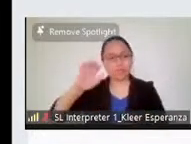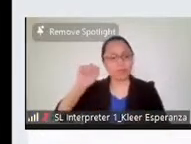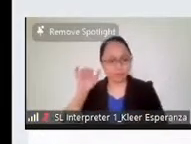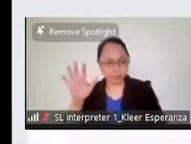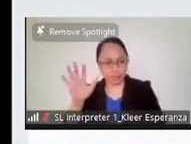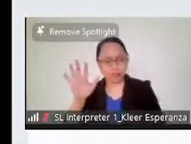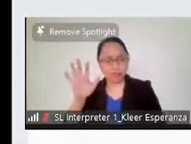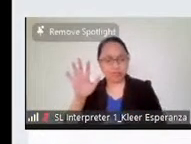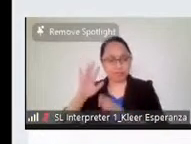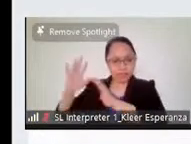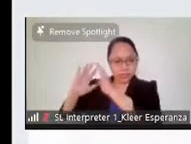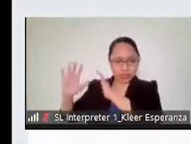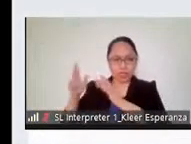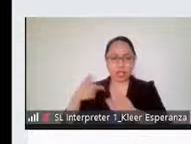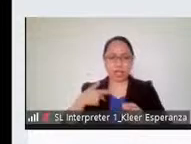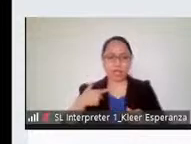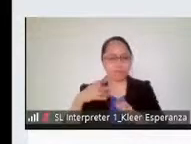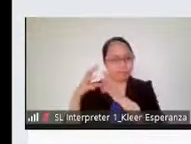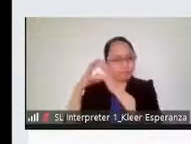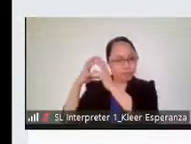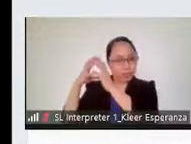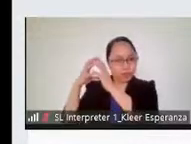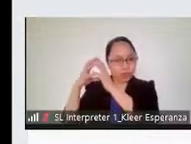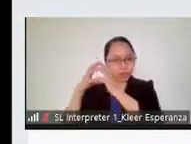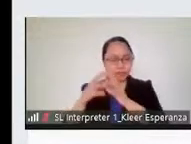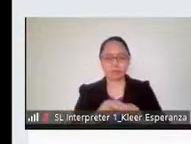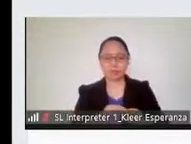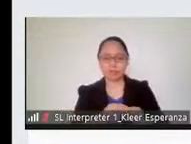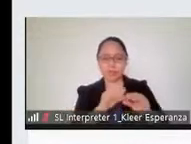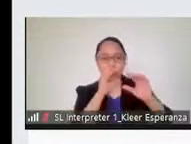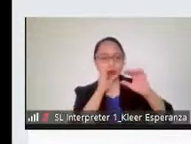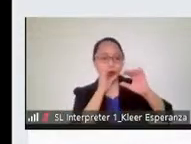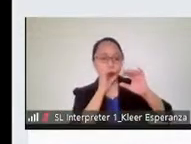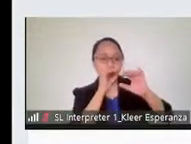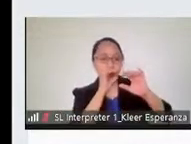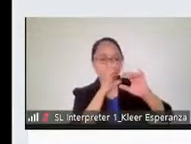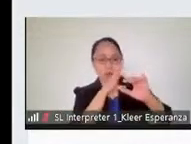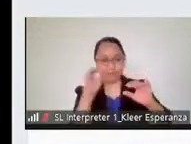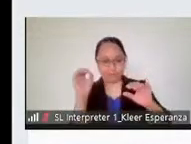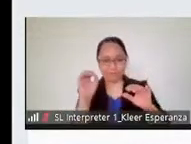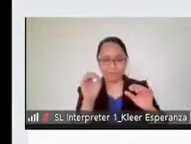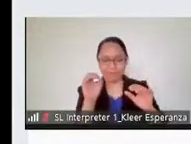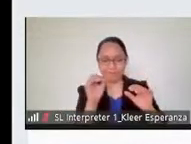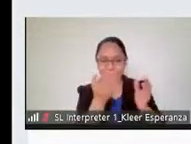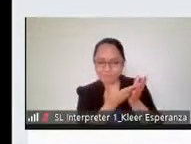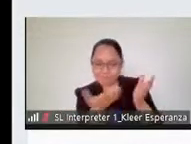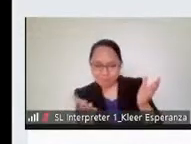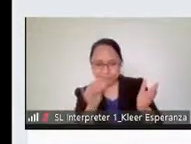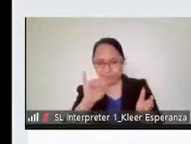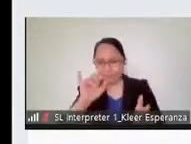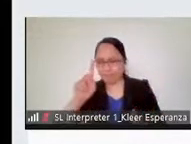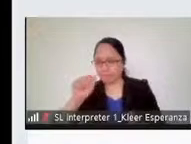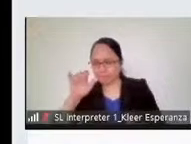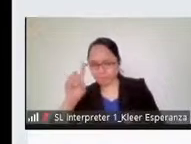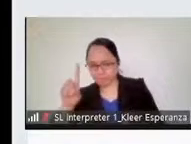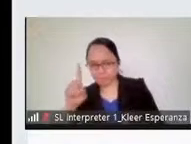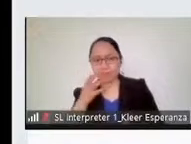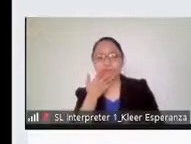shell, bamboo flute, and a fragment of ikat-dyed woven abaca cloth, believed to be a portion of a death